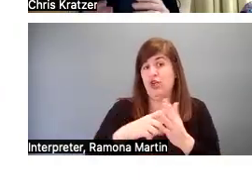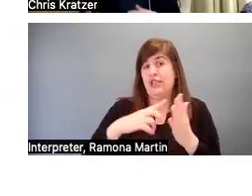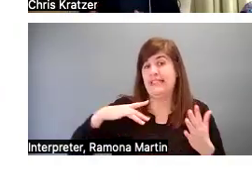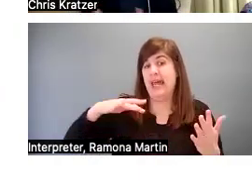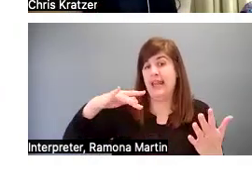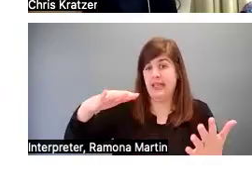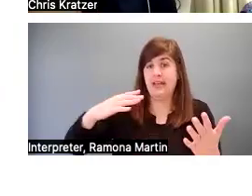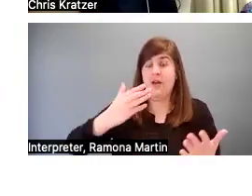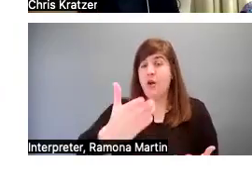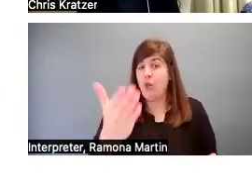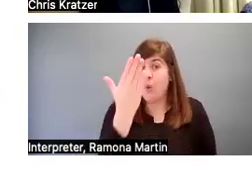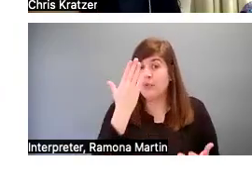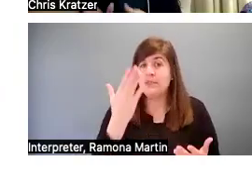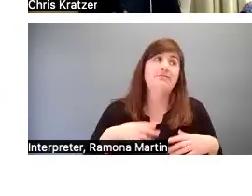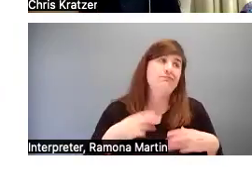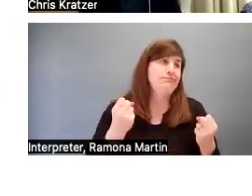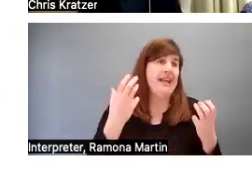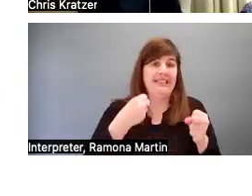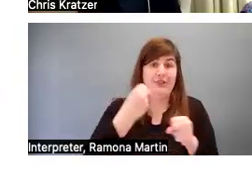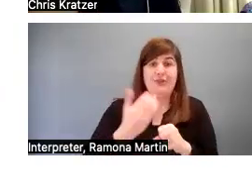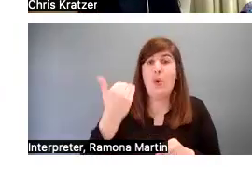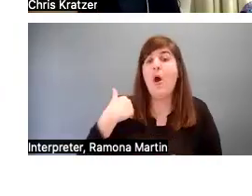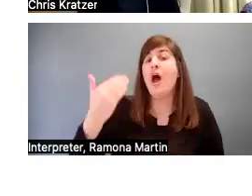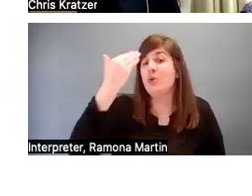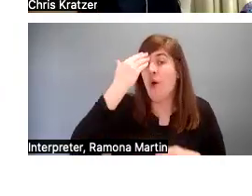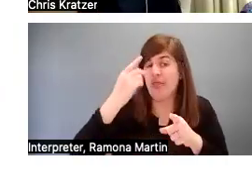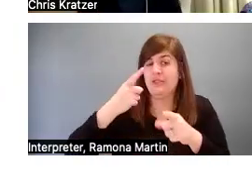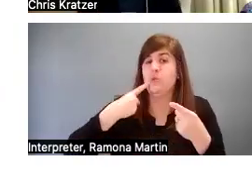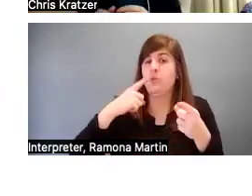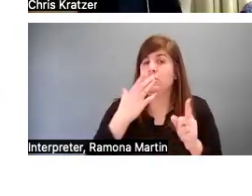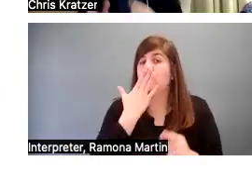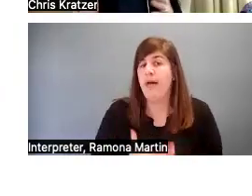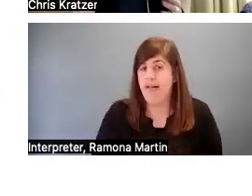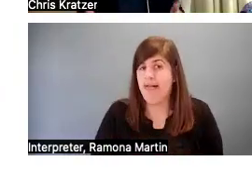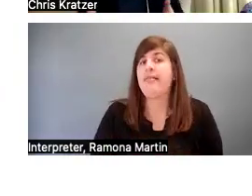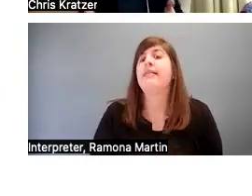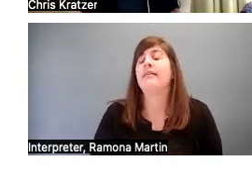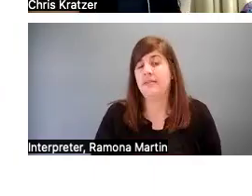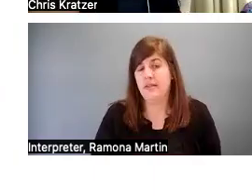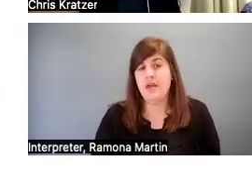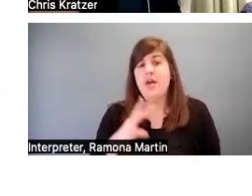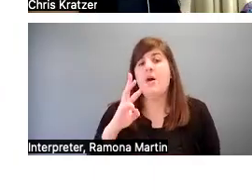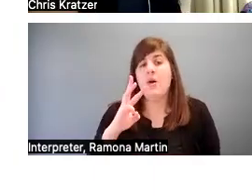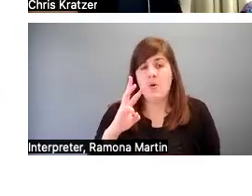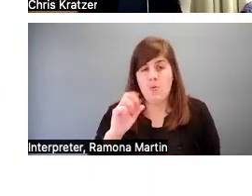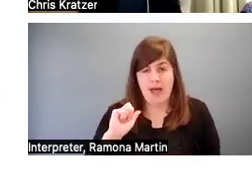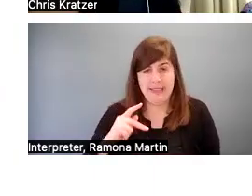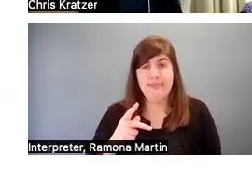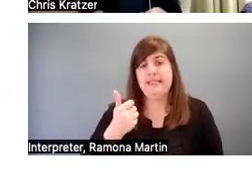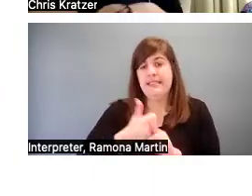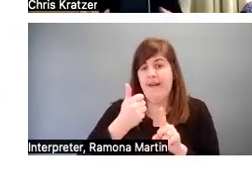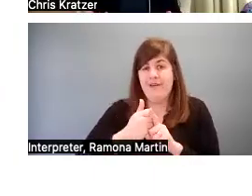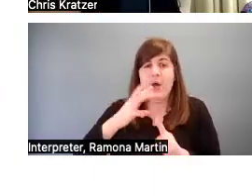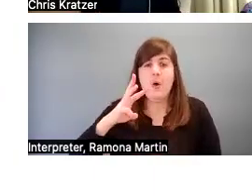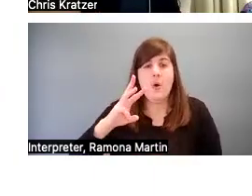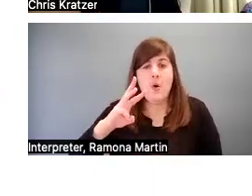wasps up close years ago, so I know these tips work. Still, wasps are wild animals, and these tips